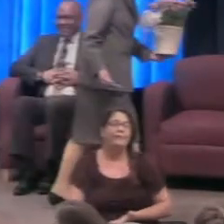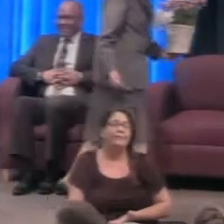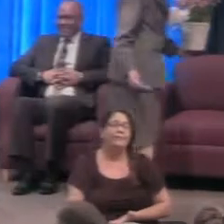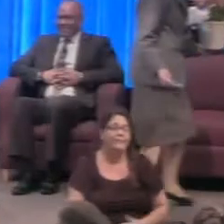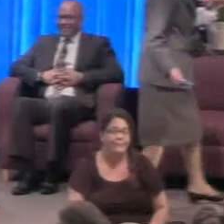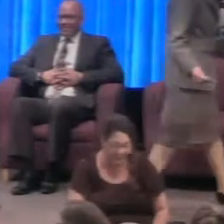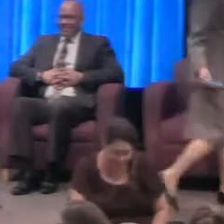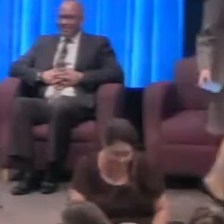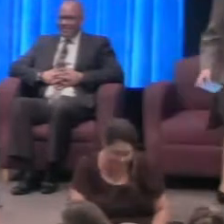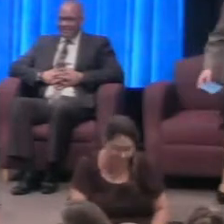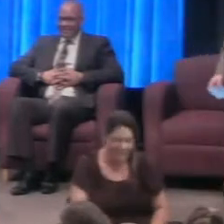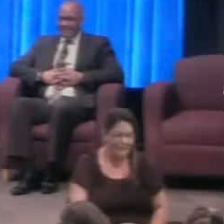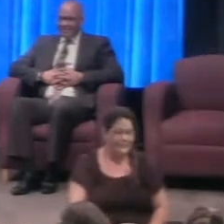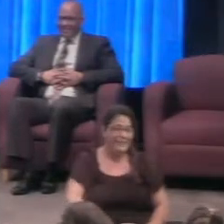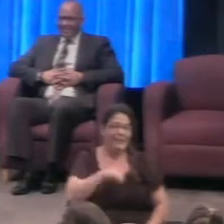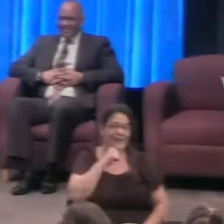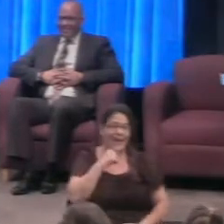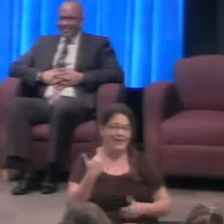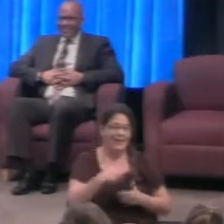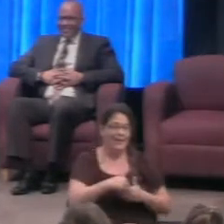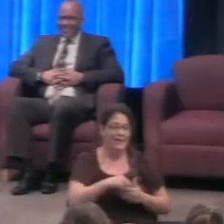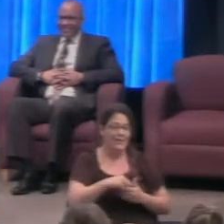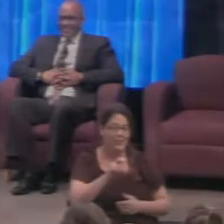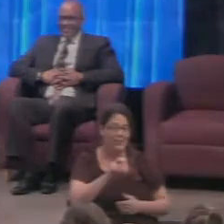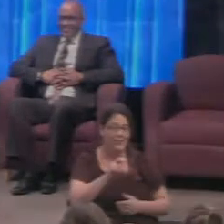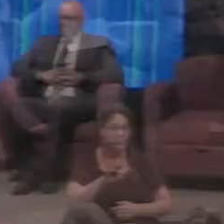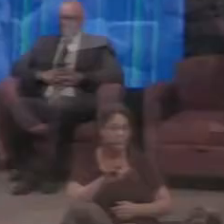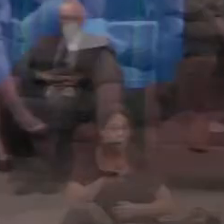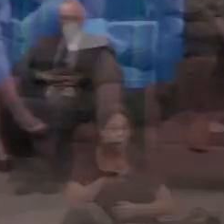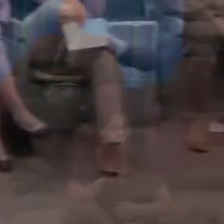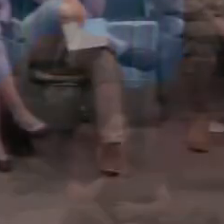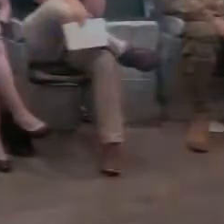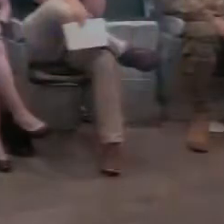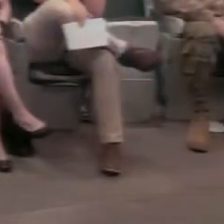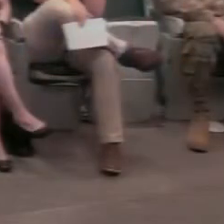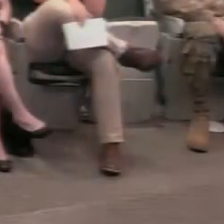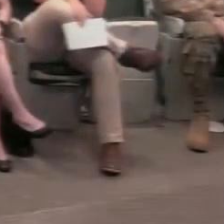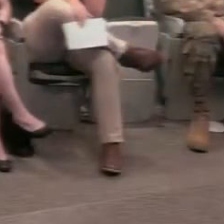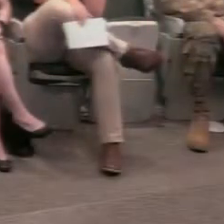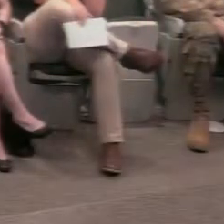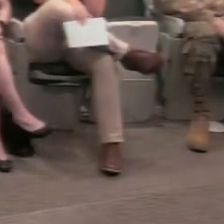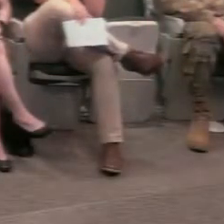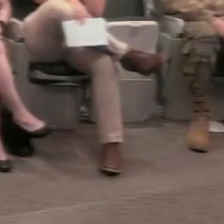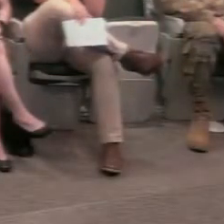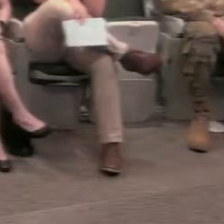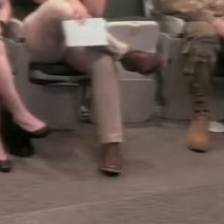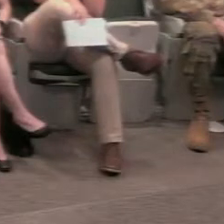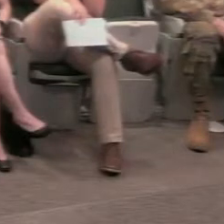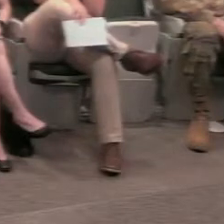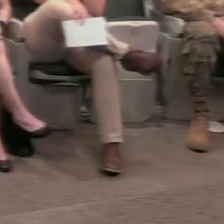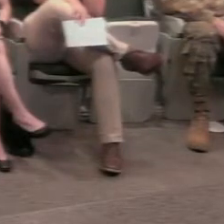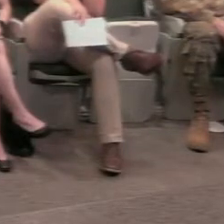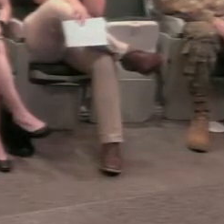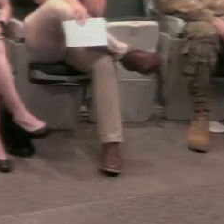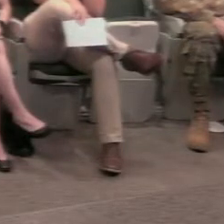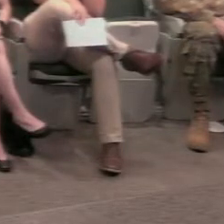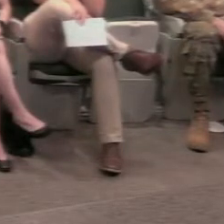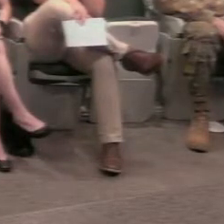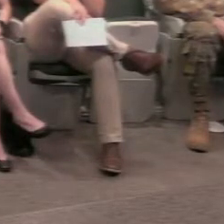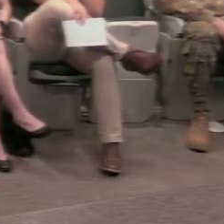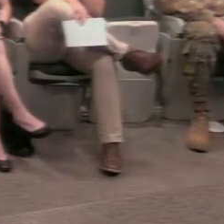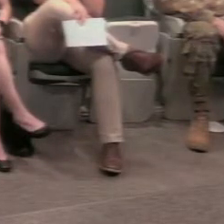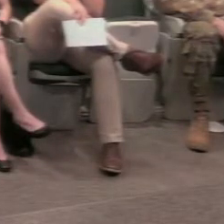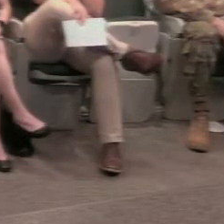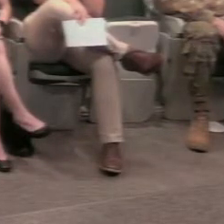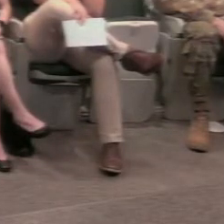miserably. But they have both forged a tremendous careers of their own, and more importantly, tremendous